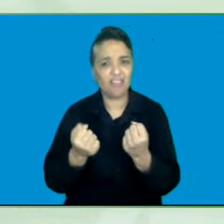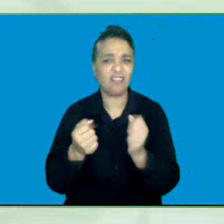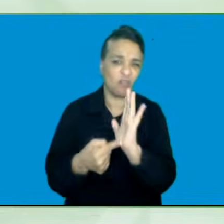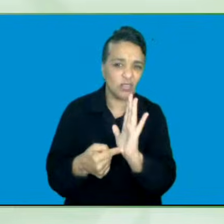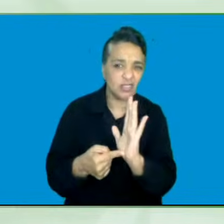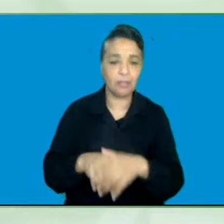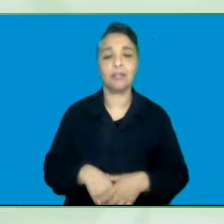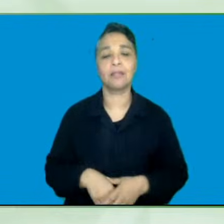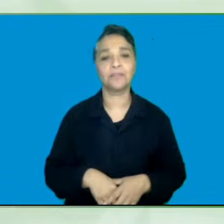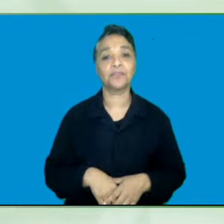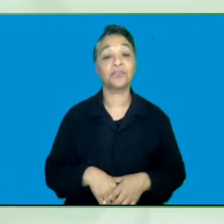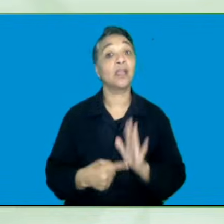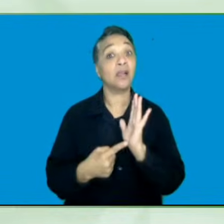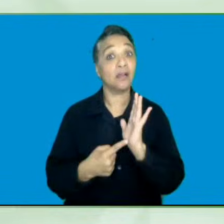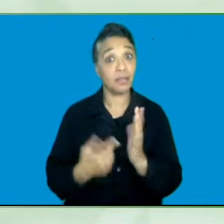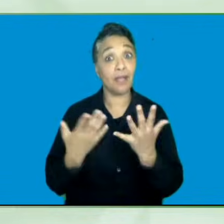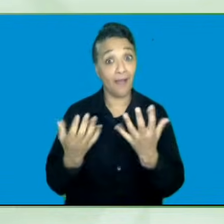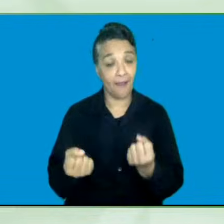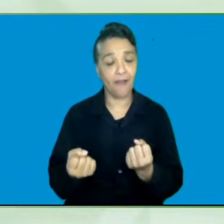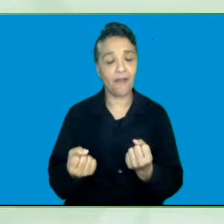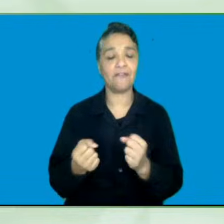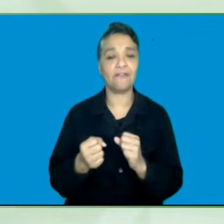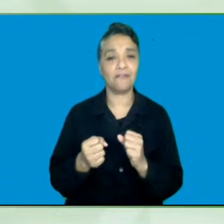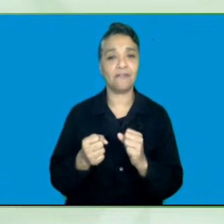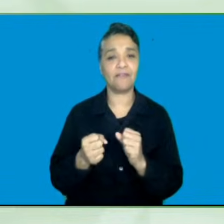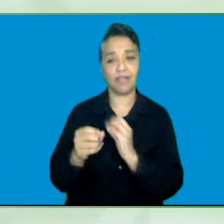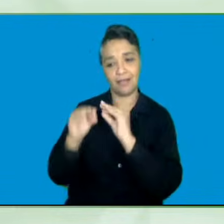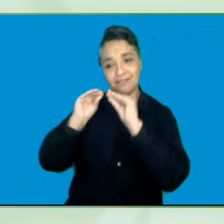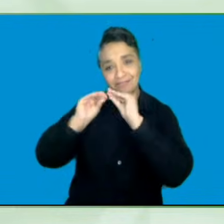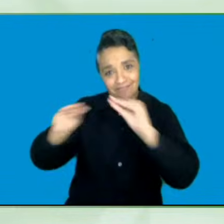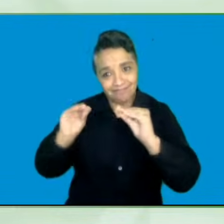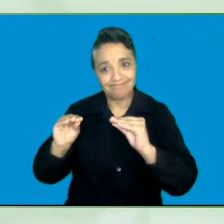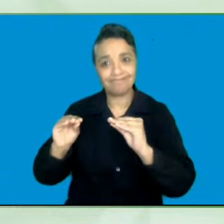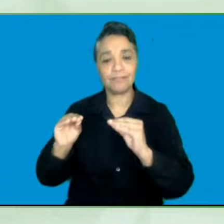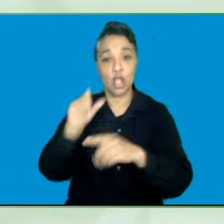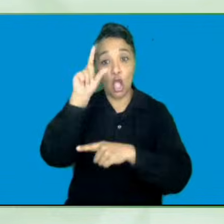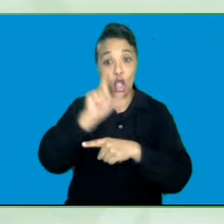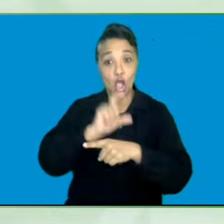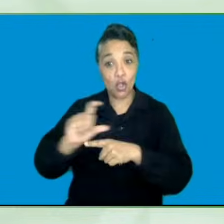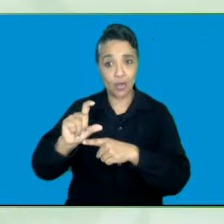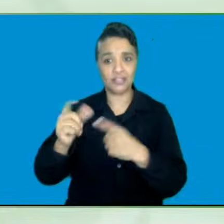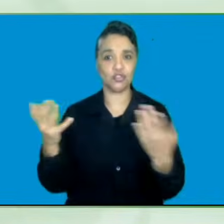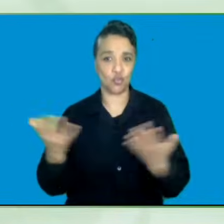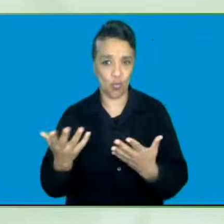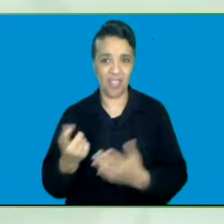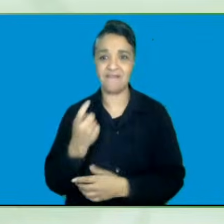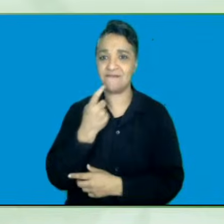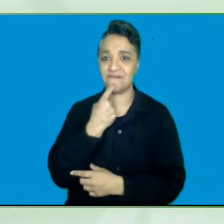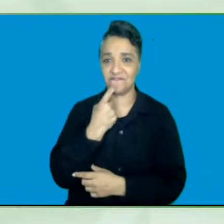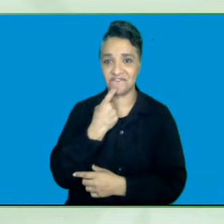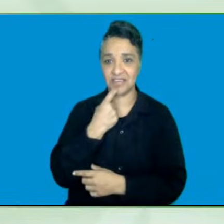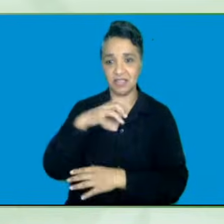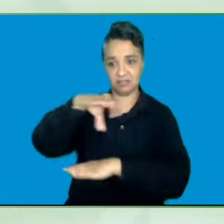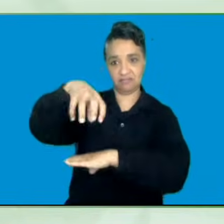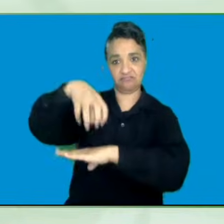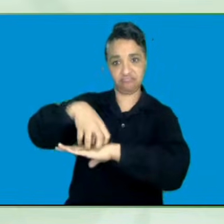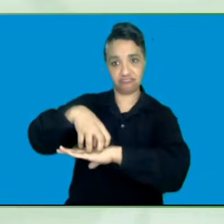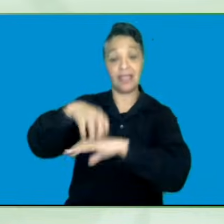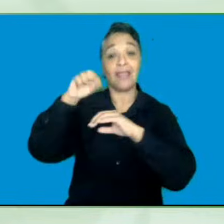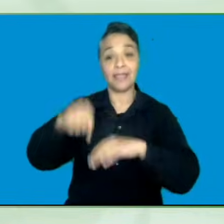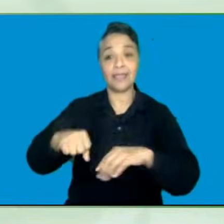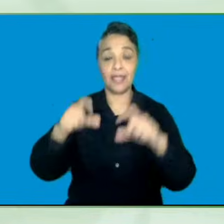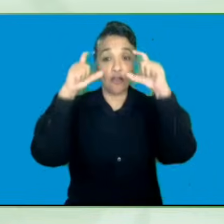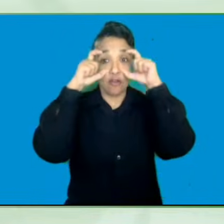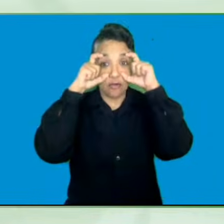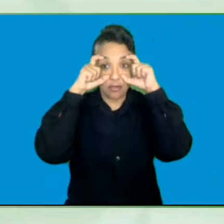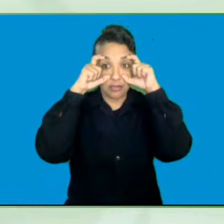there's a special needs vocational education and training college in Finland where students can use smart glasses to